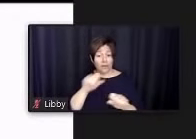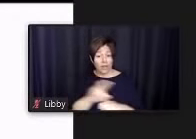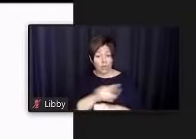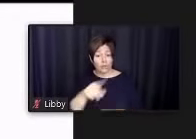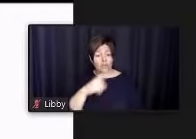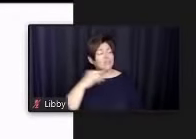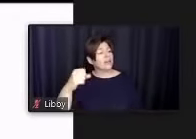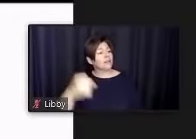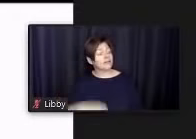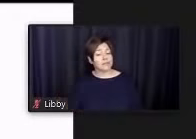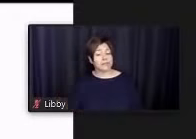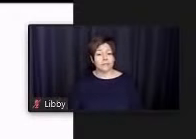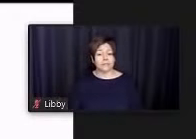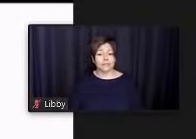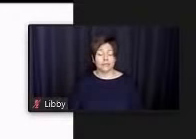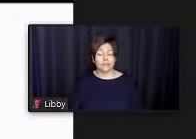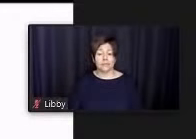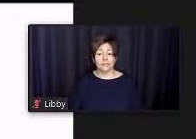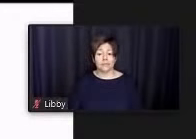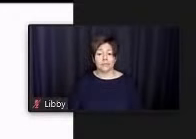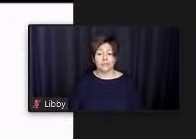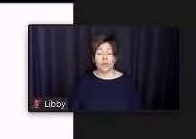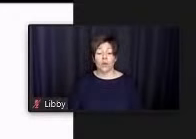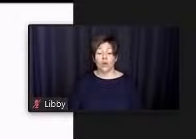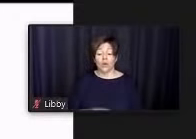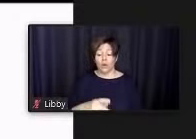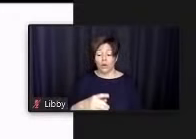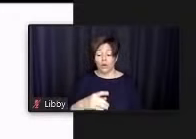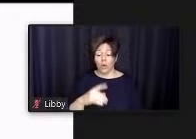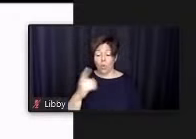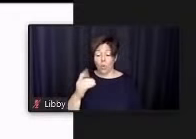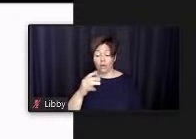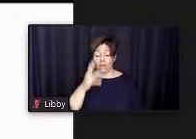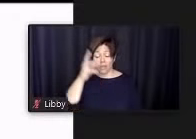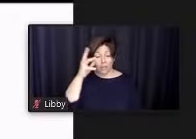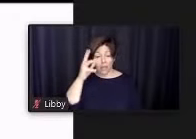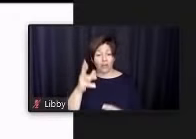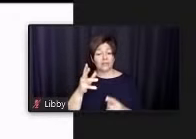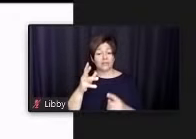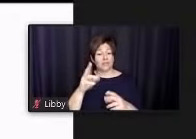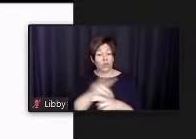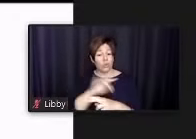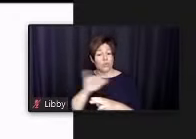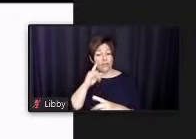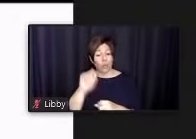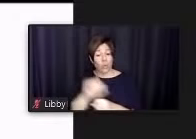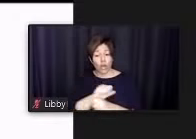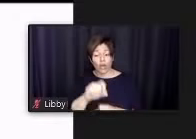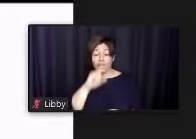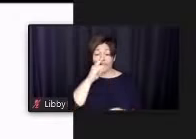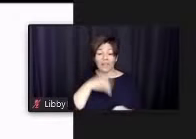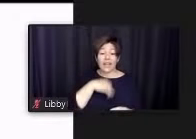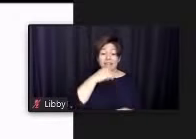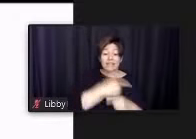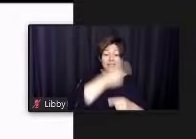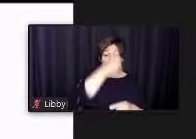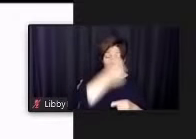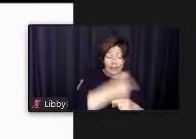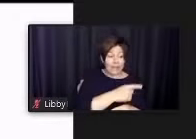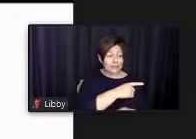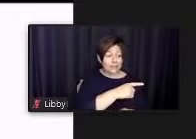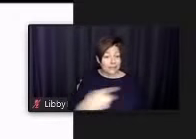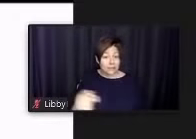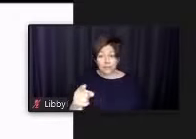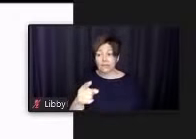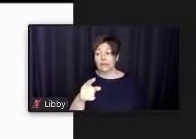yes. Right? One of the parents or both the parents need to use it for work. The kid has siblings. The kid has